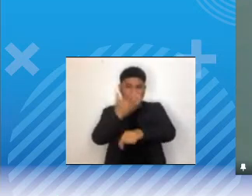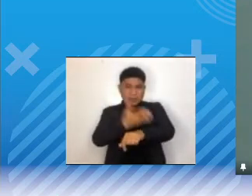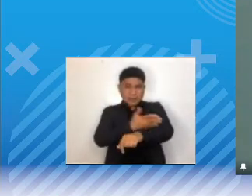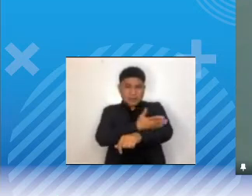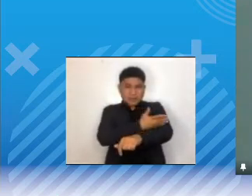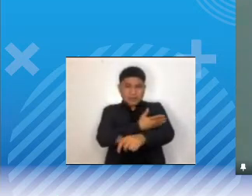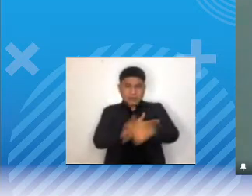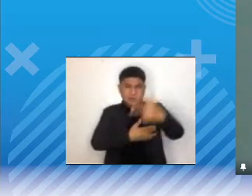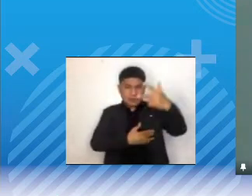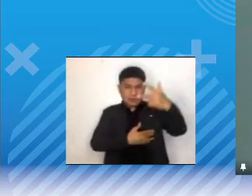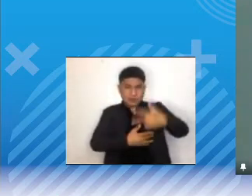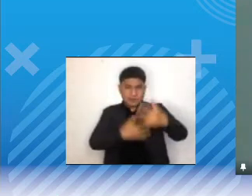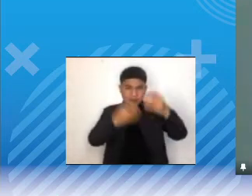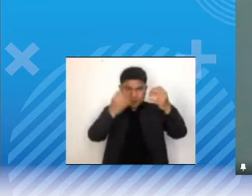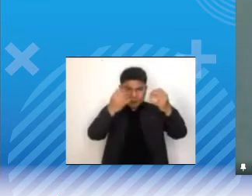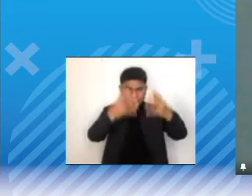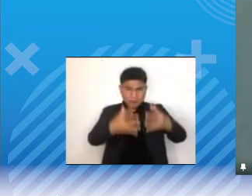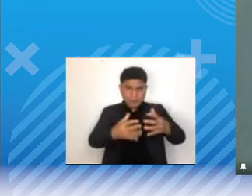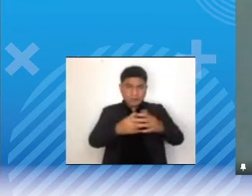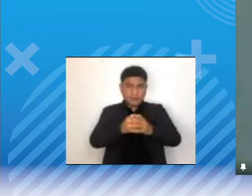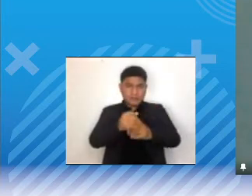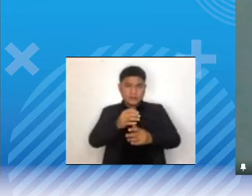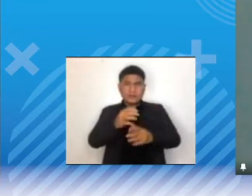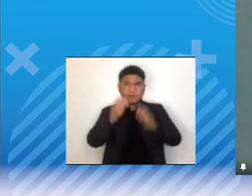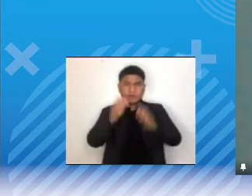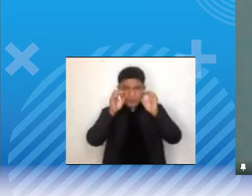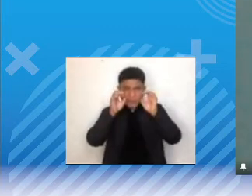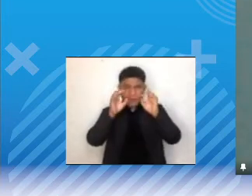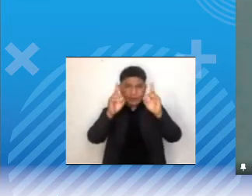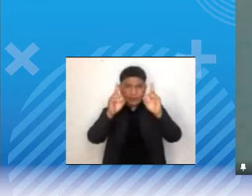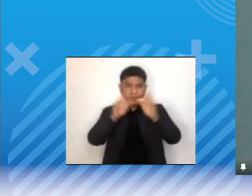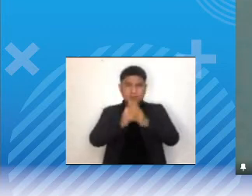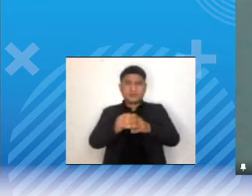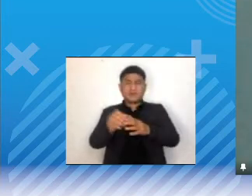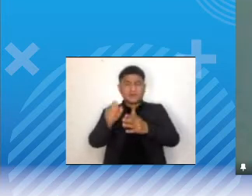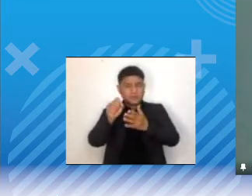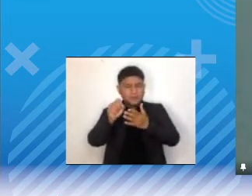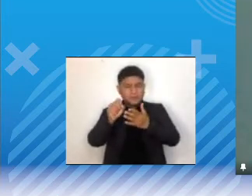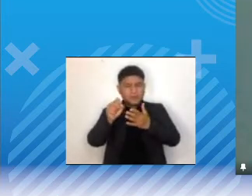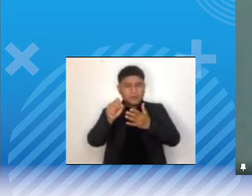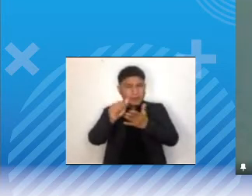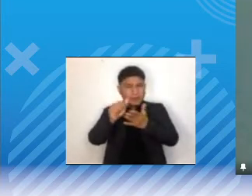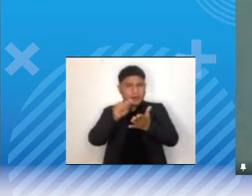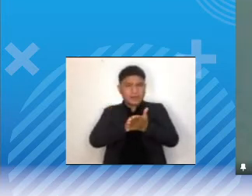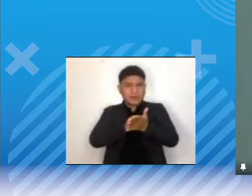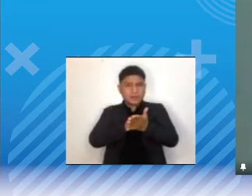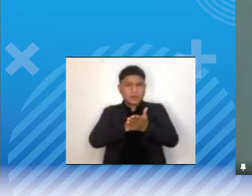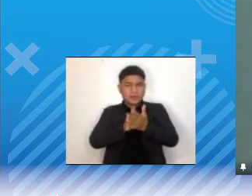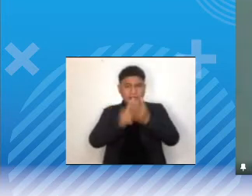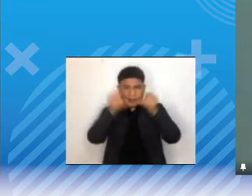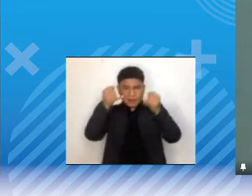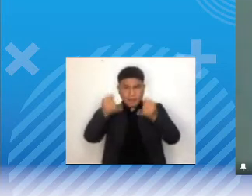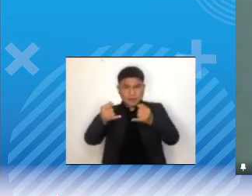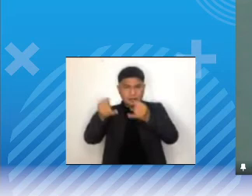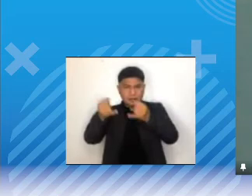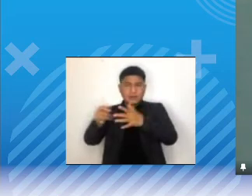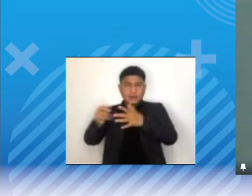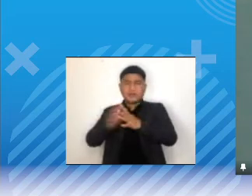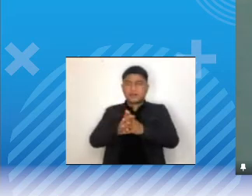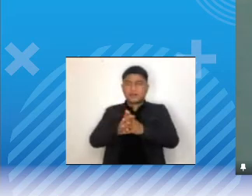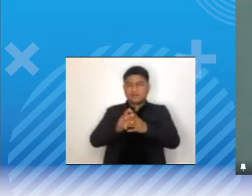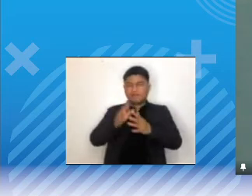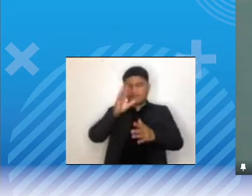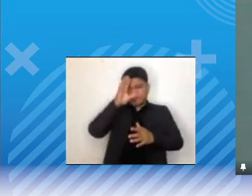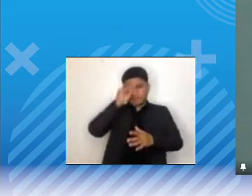third, teacher, educator, subject, and academic renewal. Walang iba po, ladies